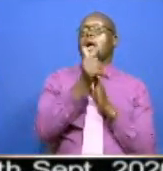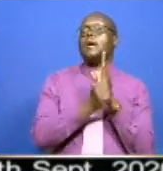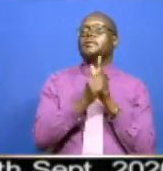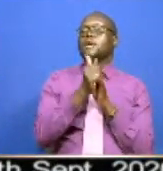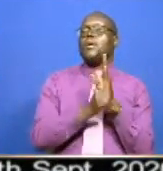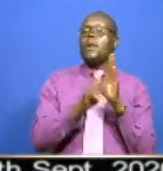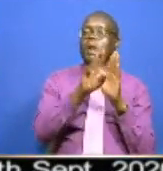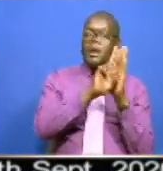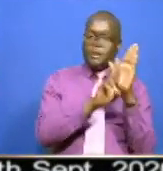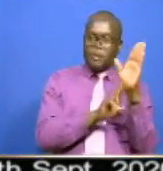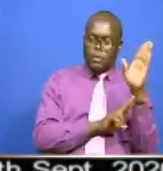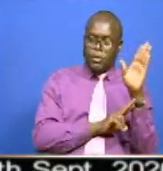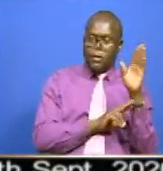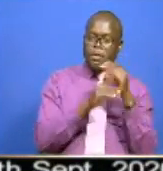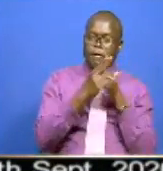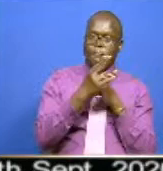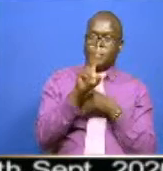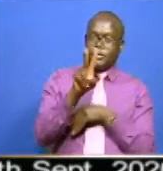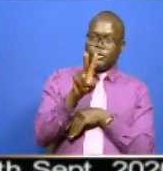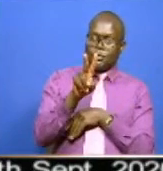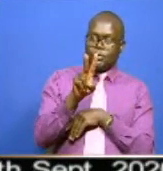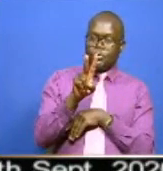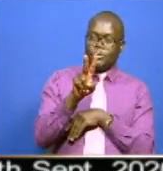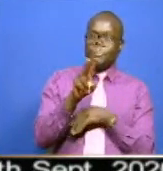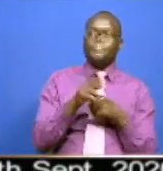Standing Order 42,